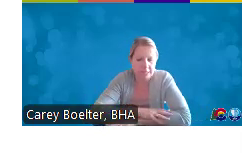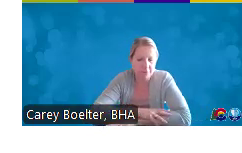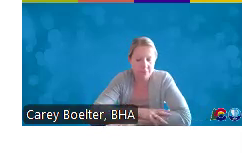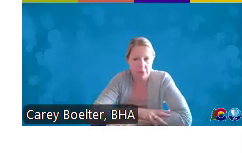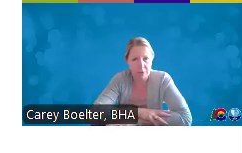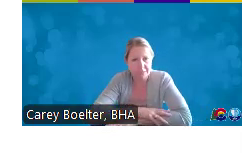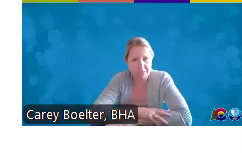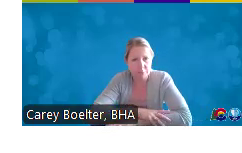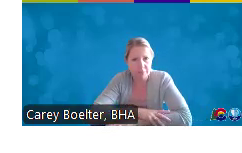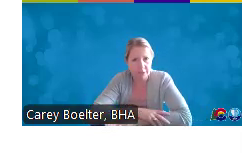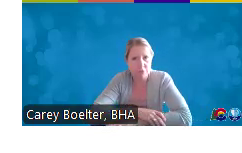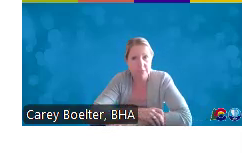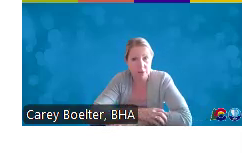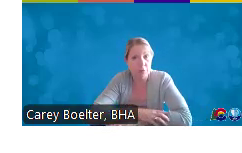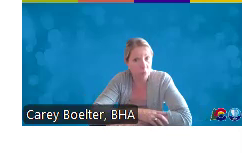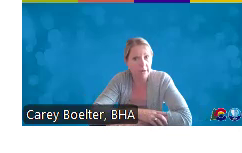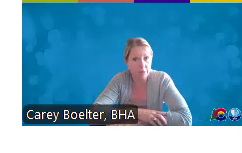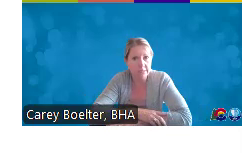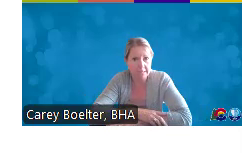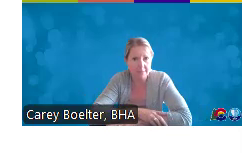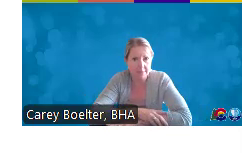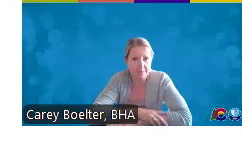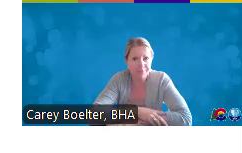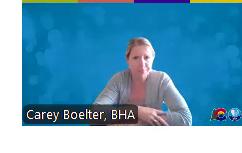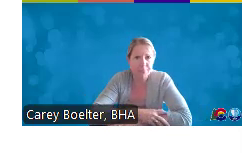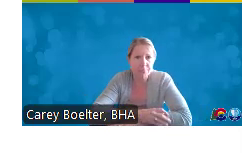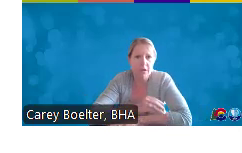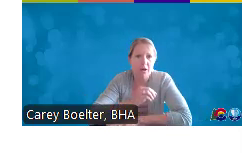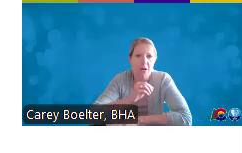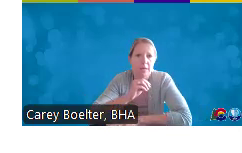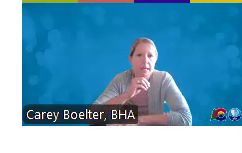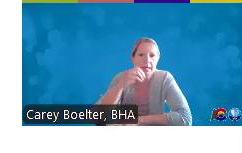baseline training for the crisis professionals that are required to take this.